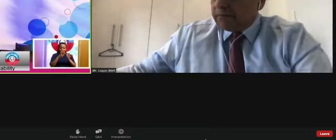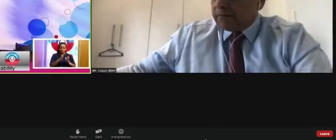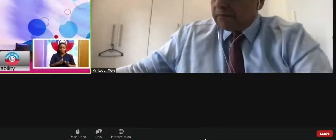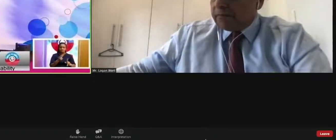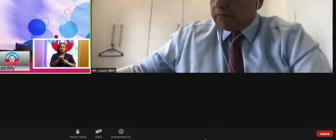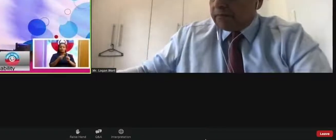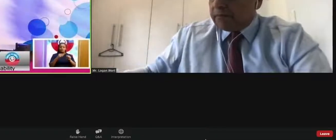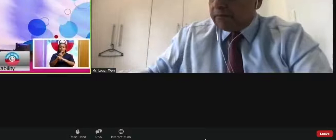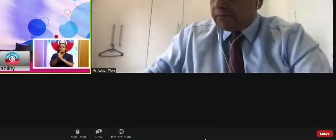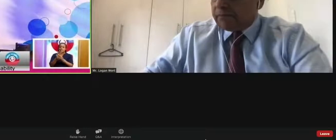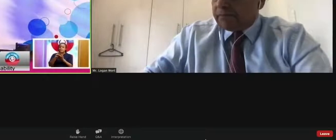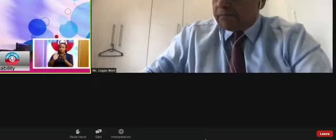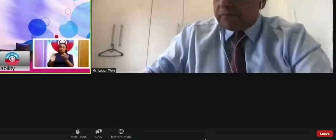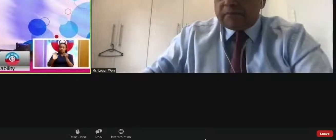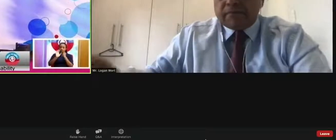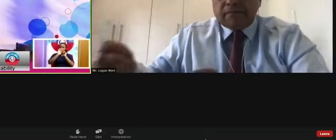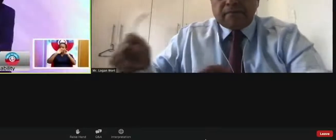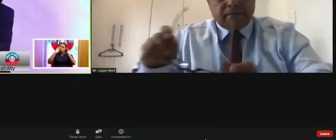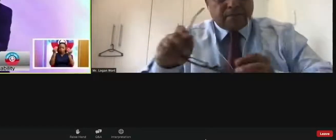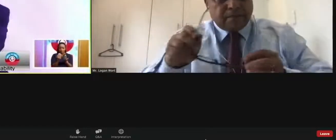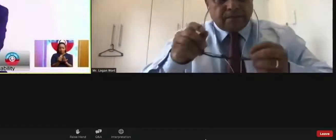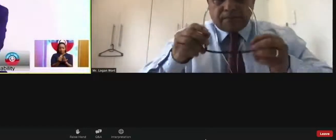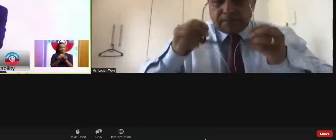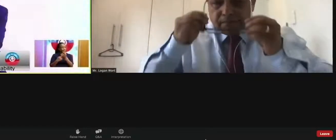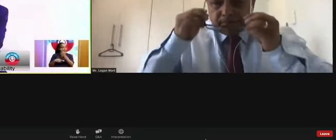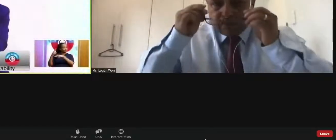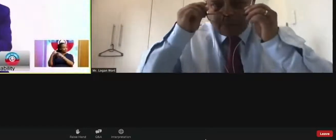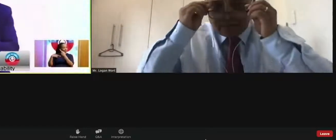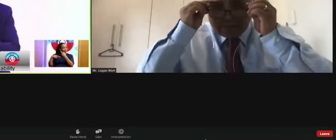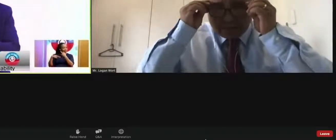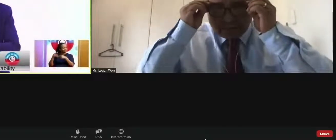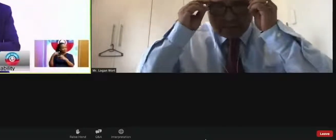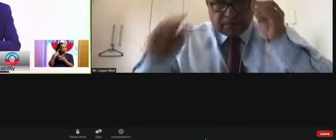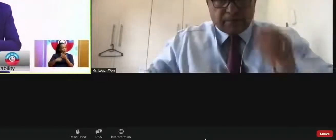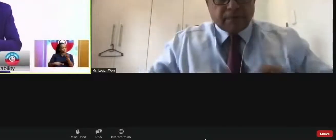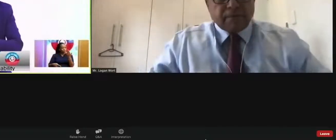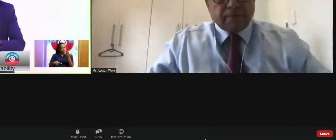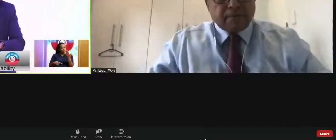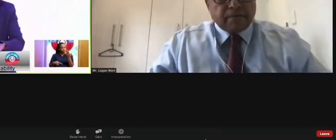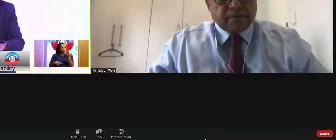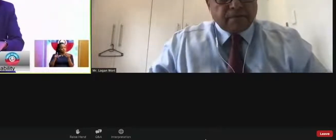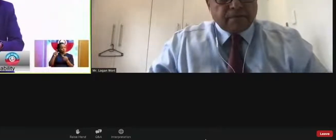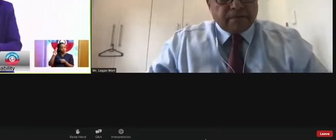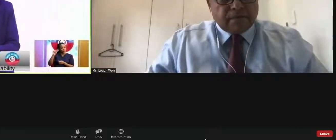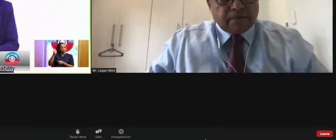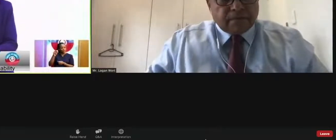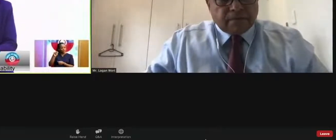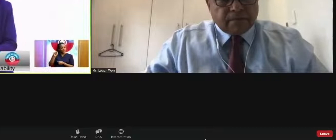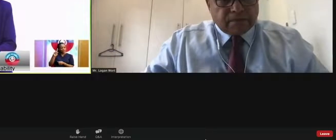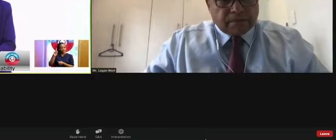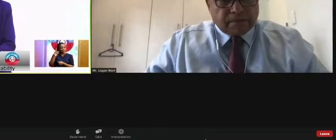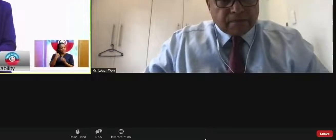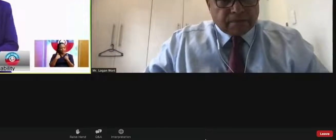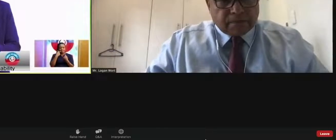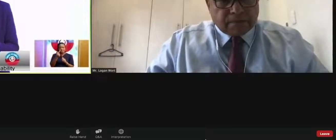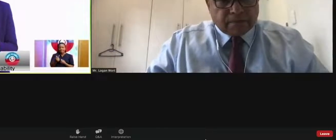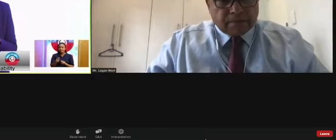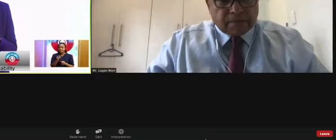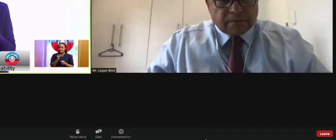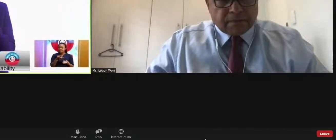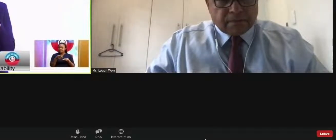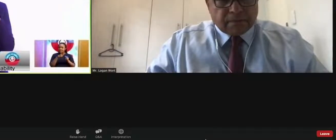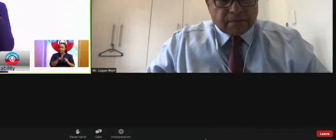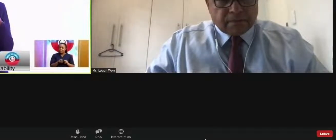And just to, recap on what Logan was saying, this coming at a very interesting time when, the continent has